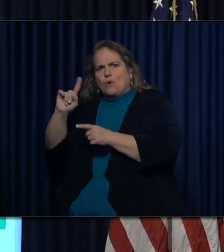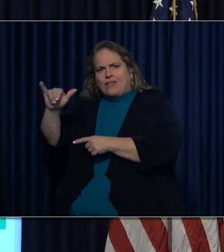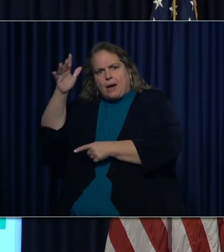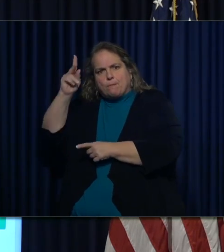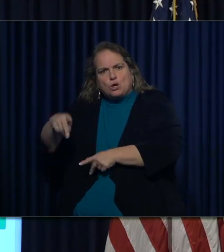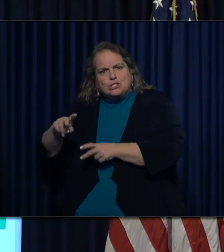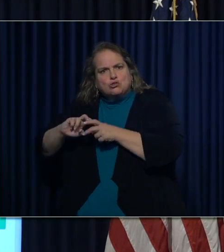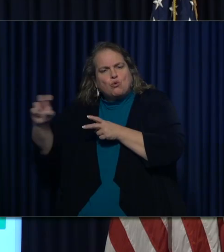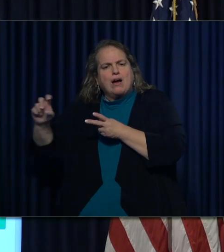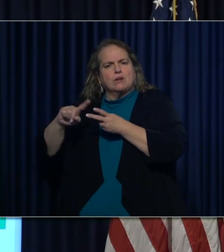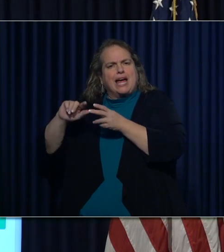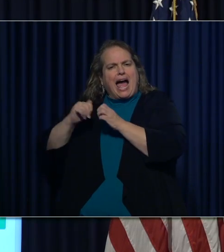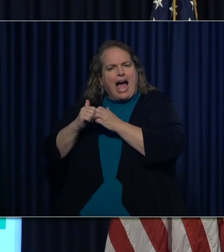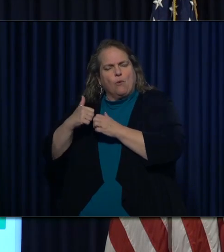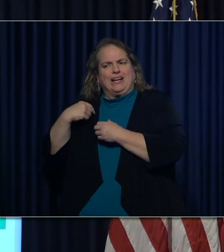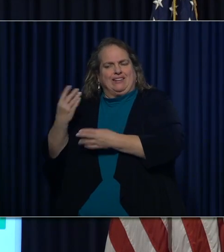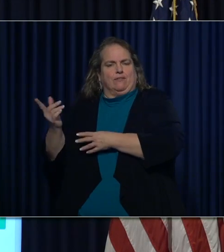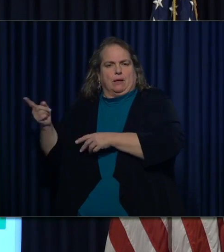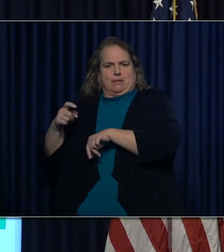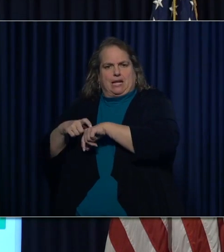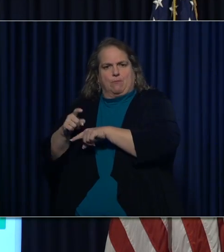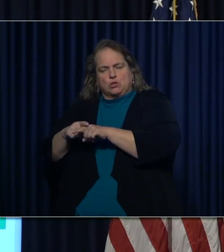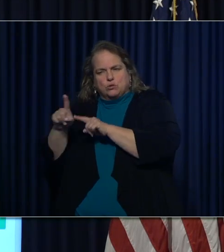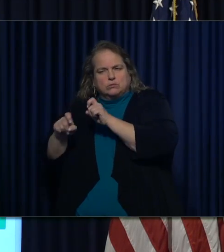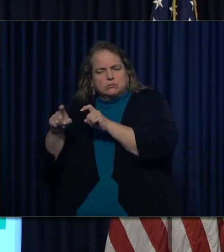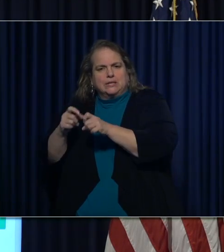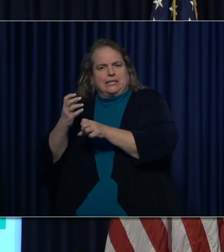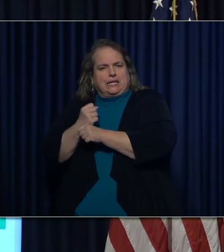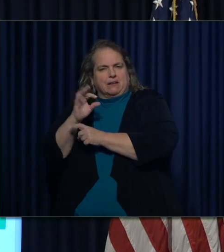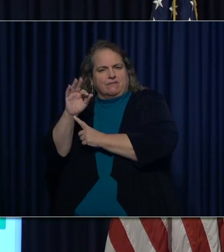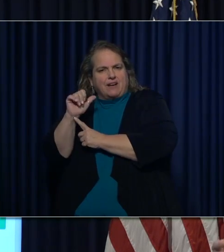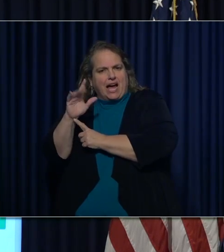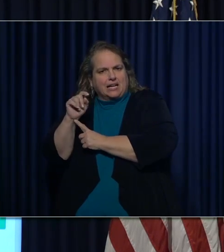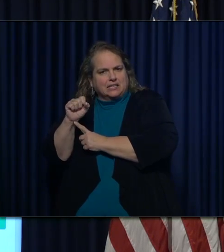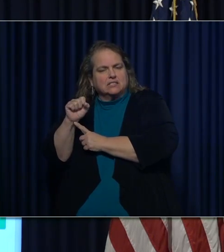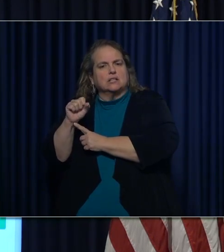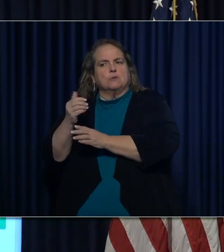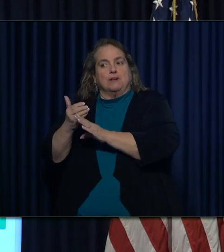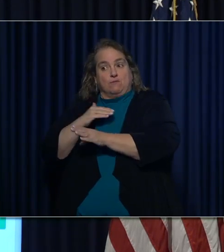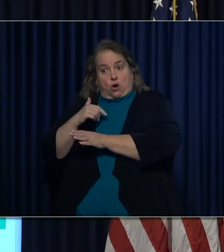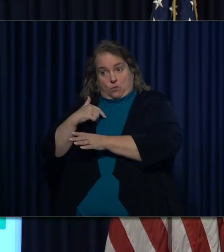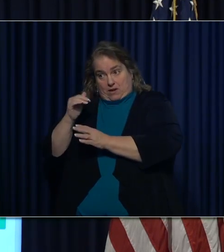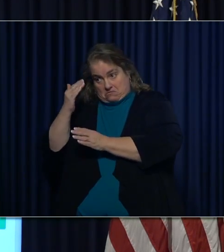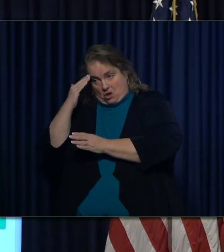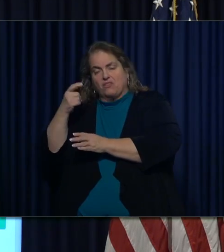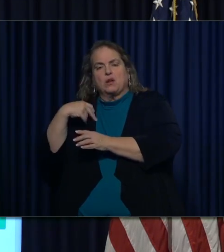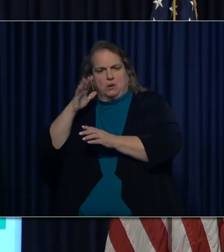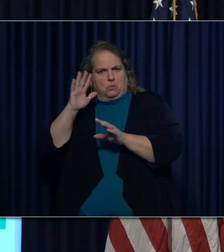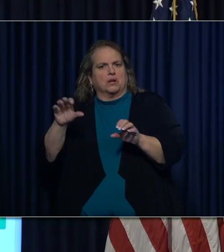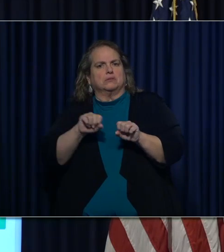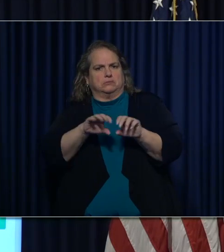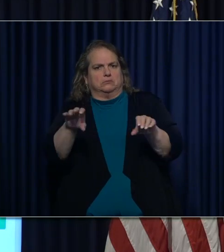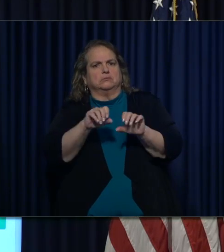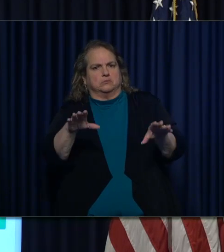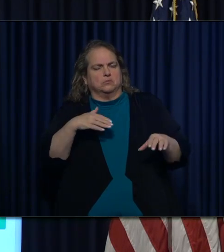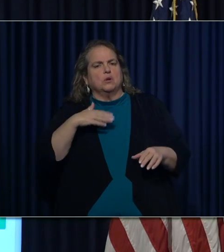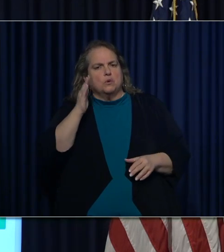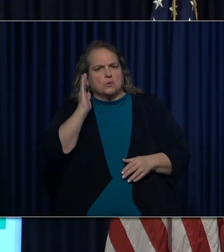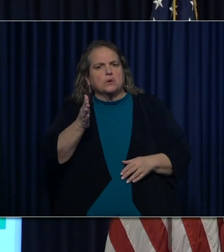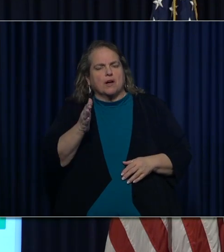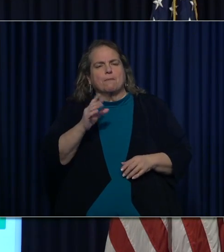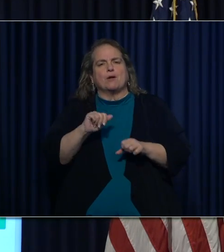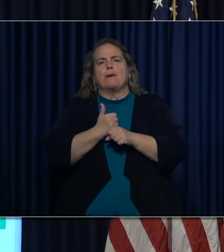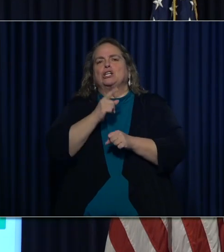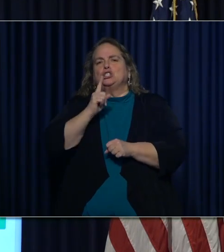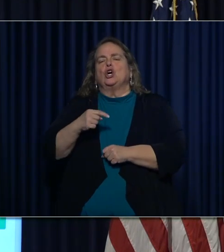work, to make sure that any facts that we're able to put out there, we can put out in context too, and that we have